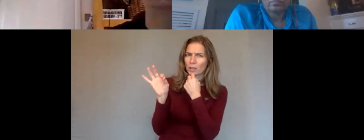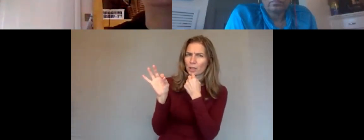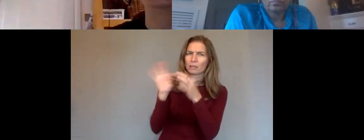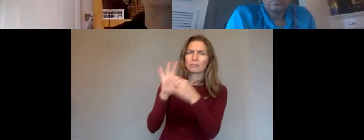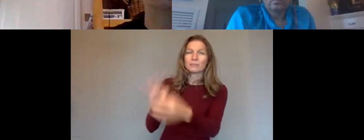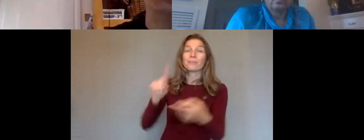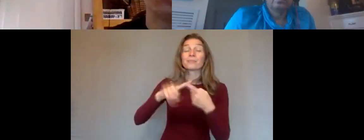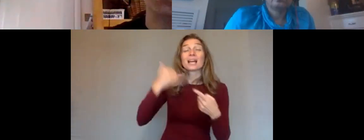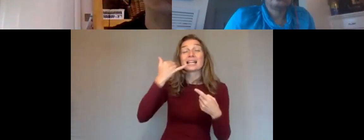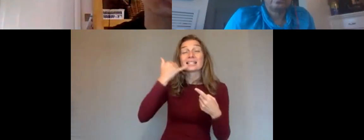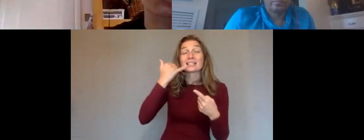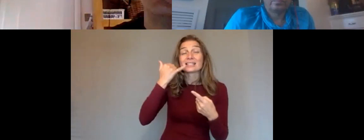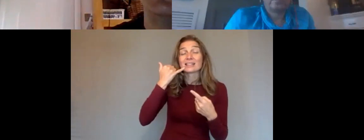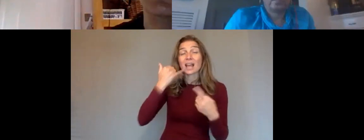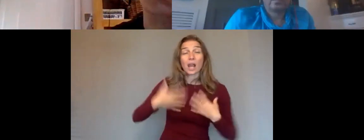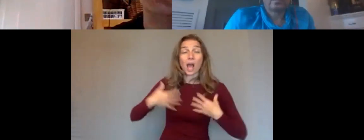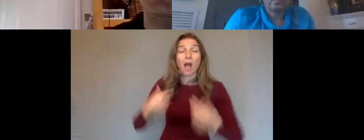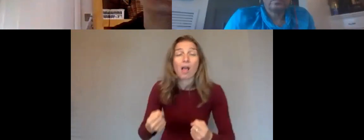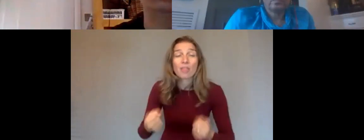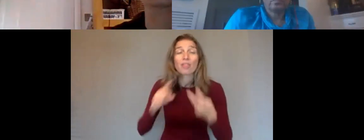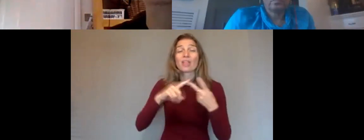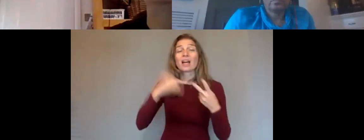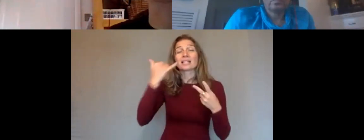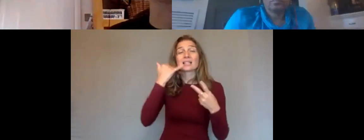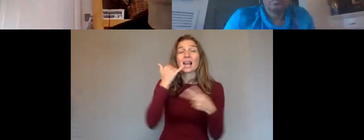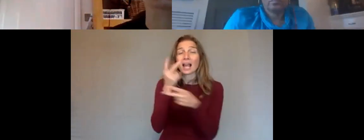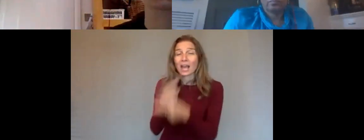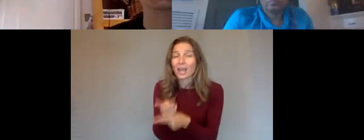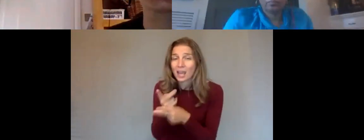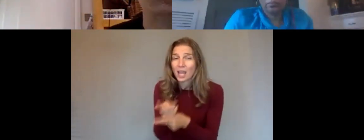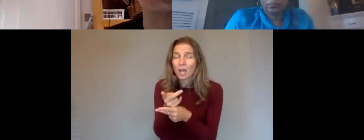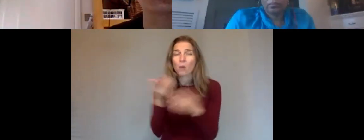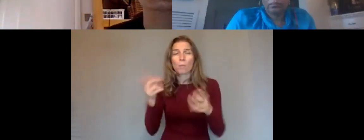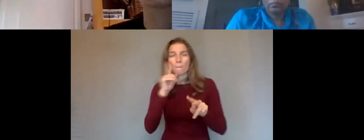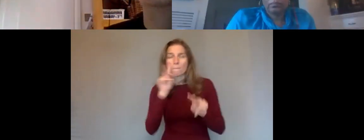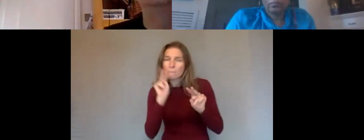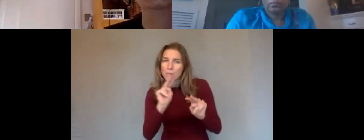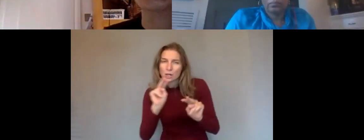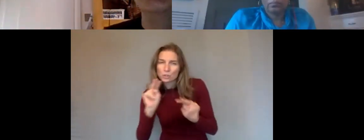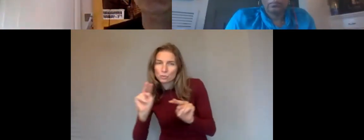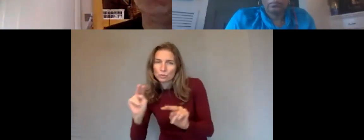telehealth and telecare and those kind of monitoring technologies that are possible.